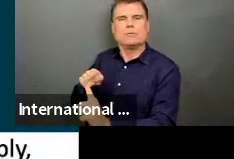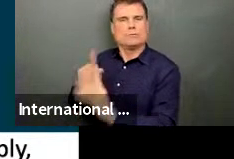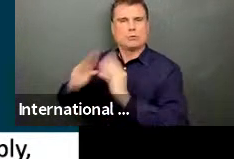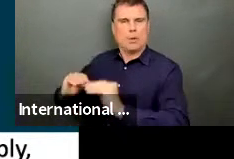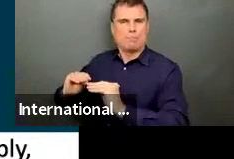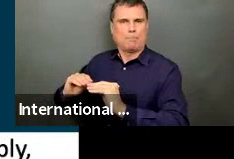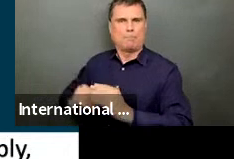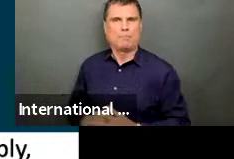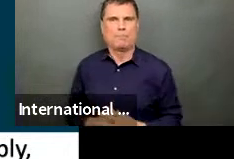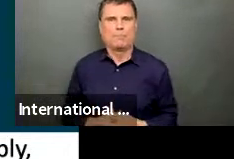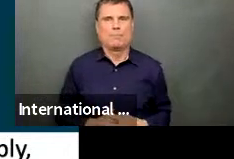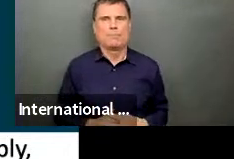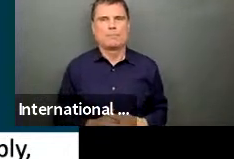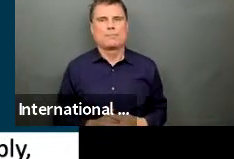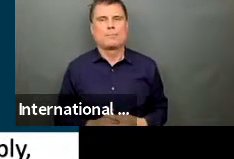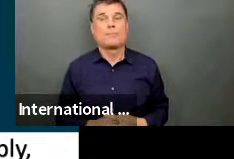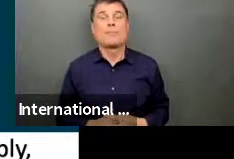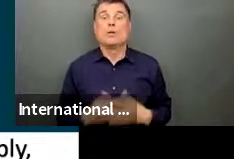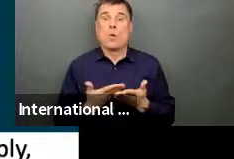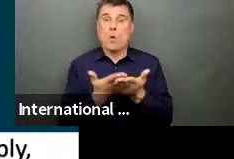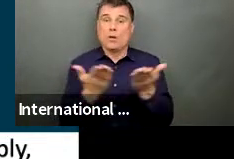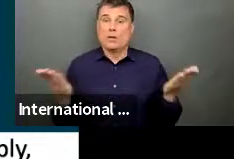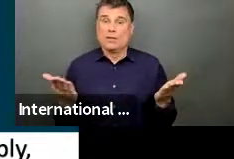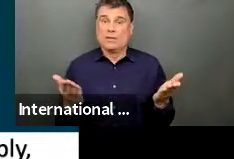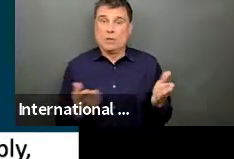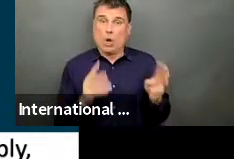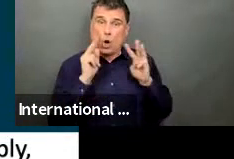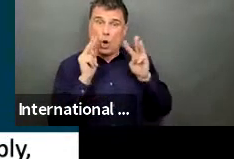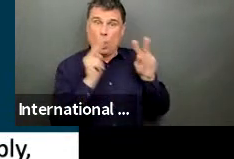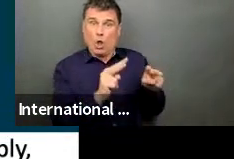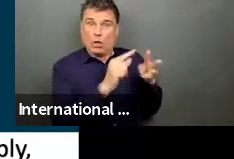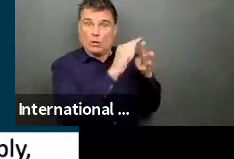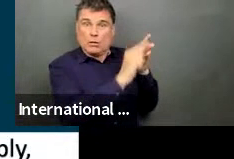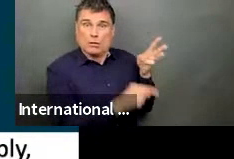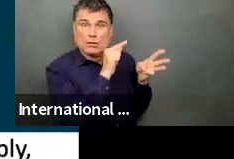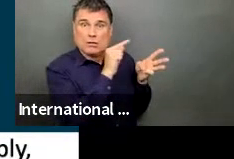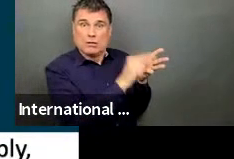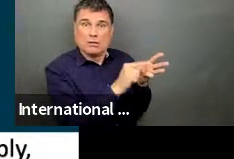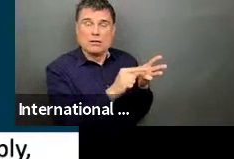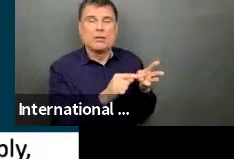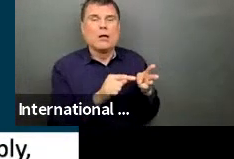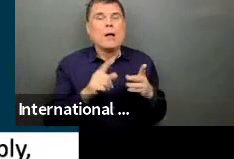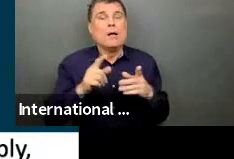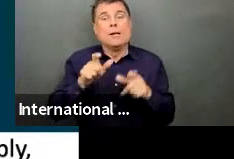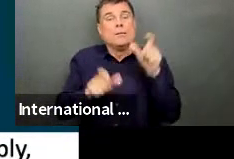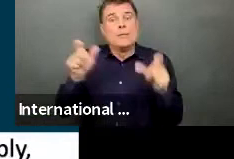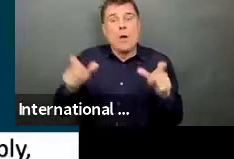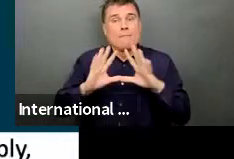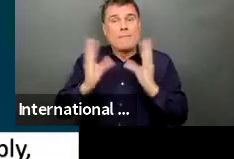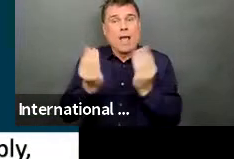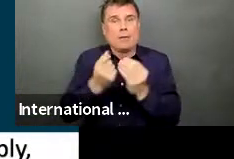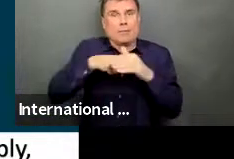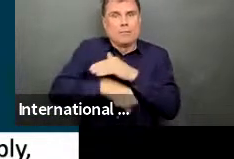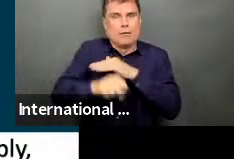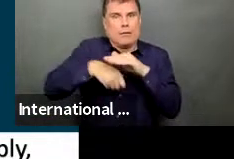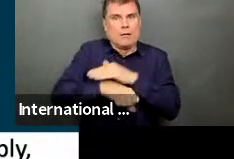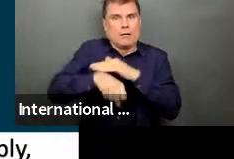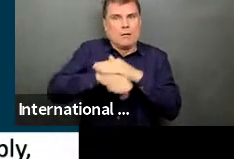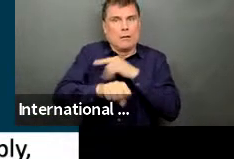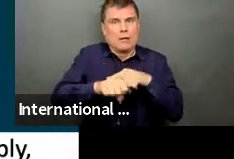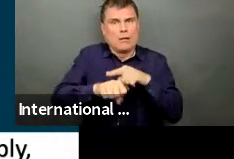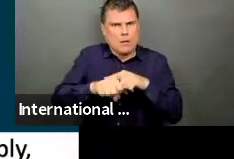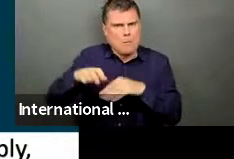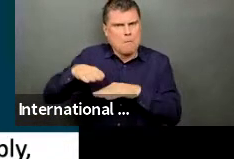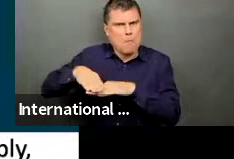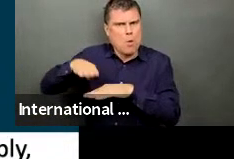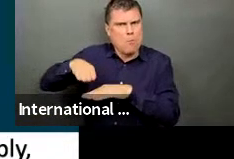unsustainable due to the millions of excess young men that may be unable to marry